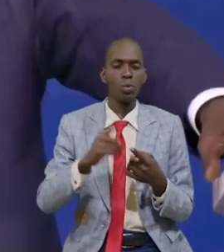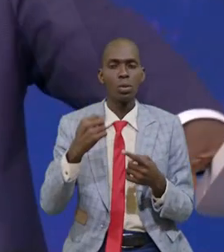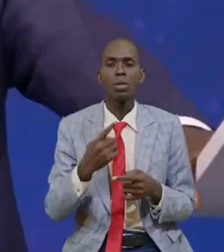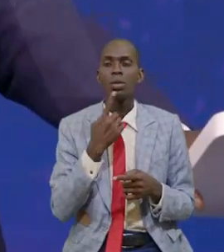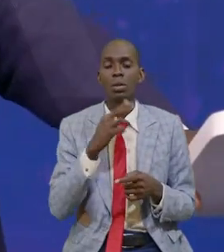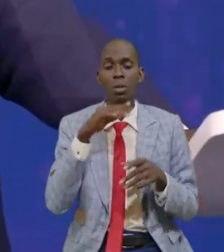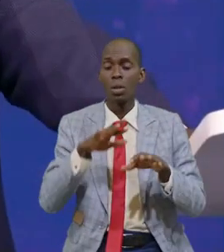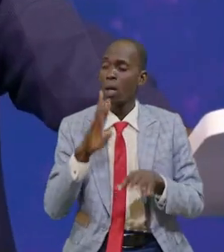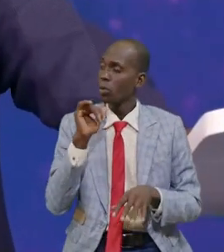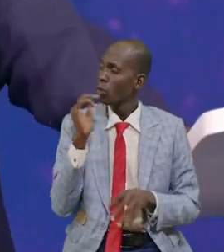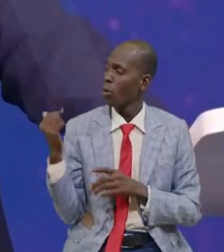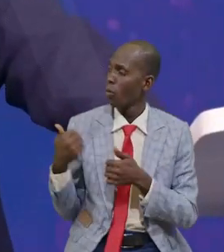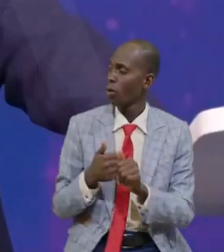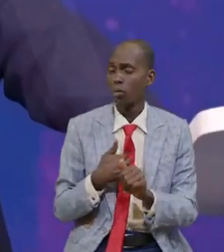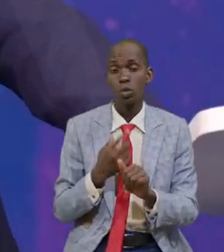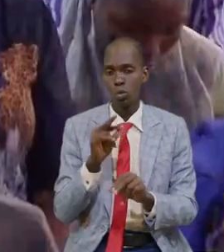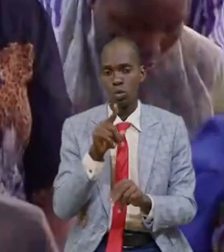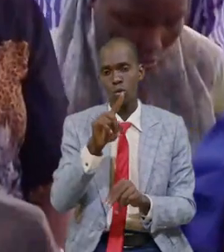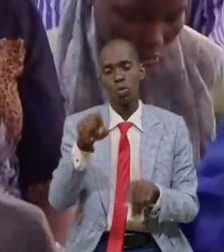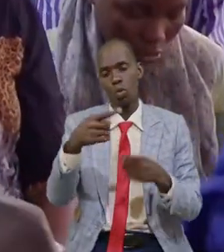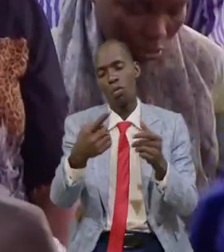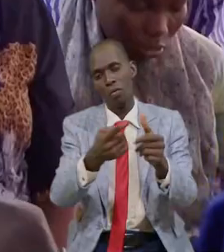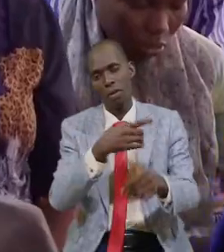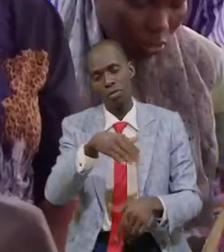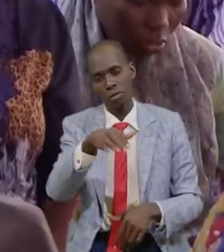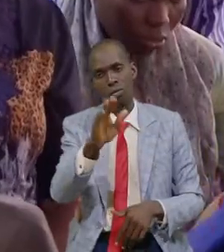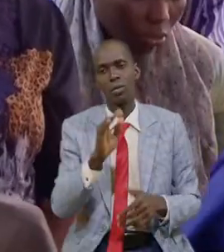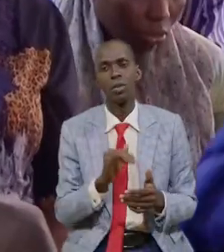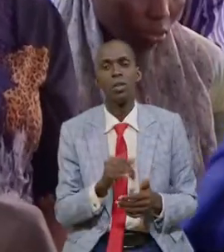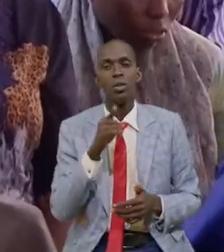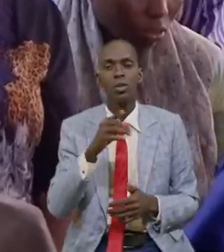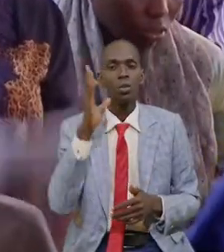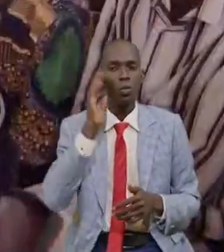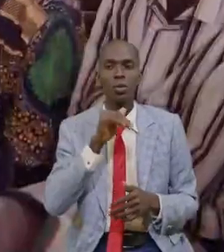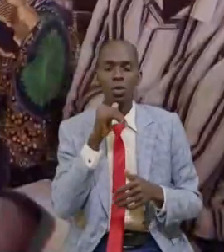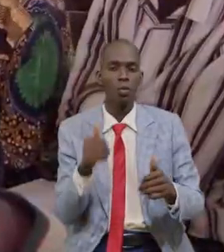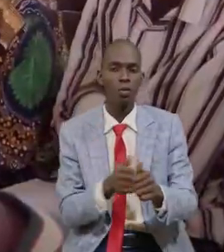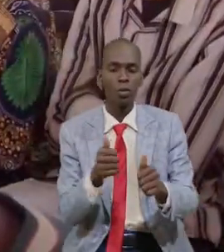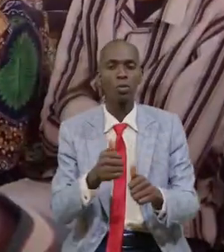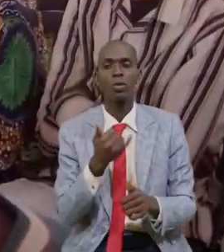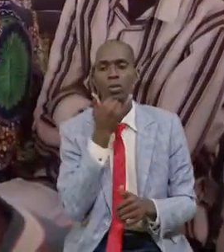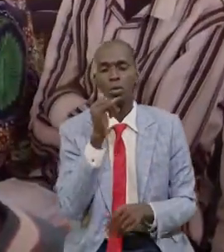coming? You go first. You will not follow them.